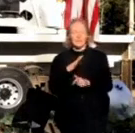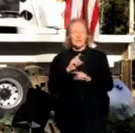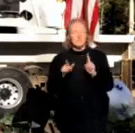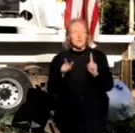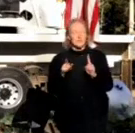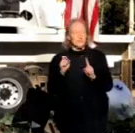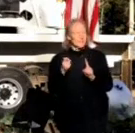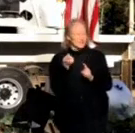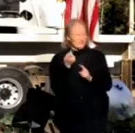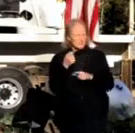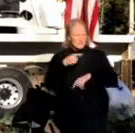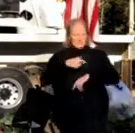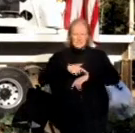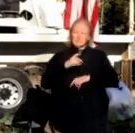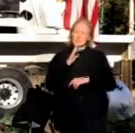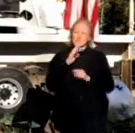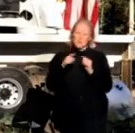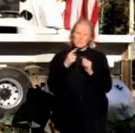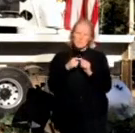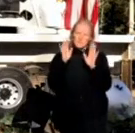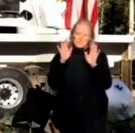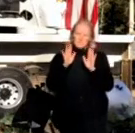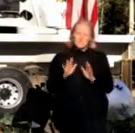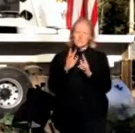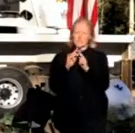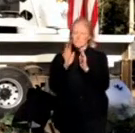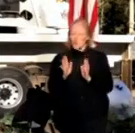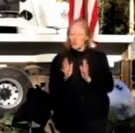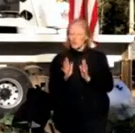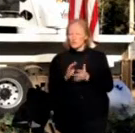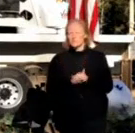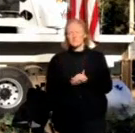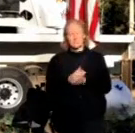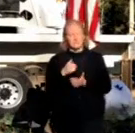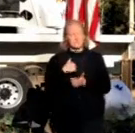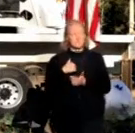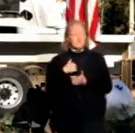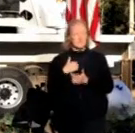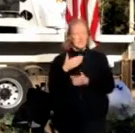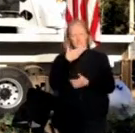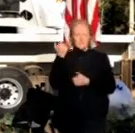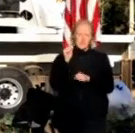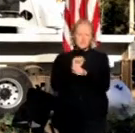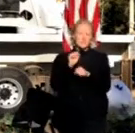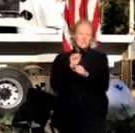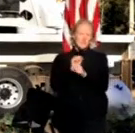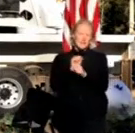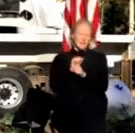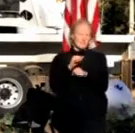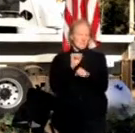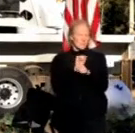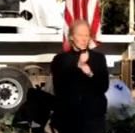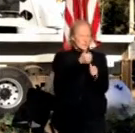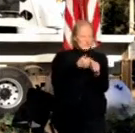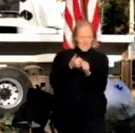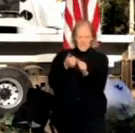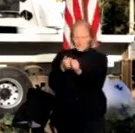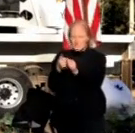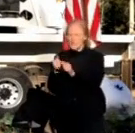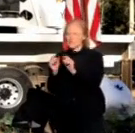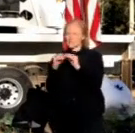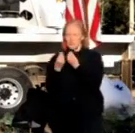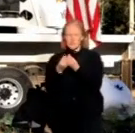remiss if we didn't spend a little bit of time today talking about all the amazing partners everybody's mentioned. And I have the best job in the world, and I get to work with each one of them, so we're going to